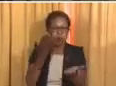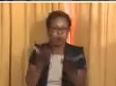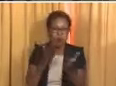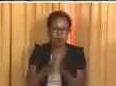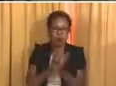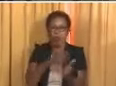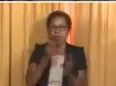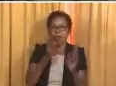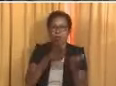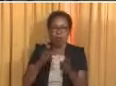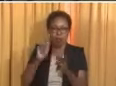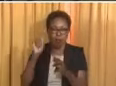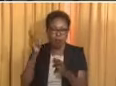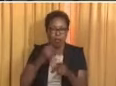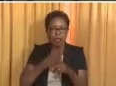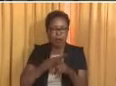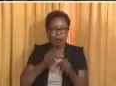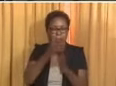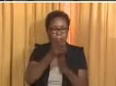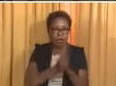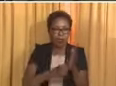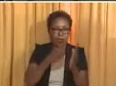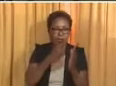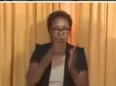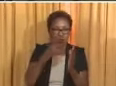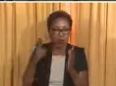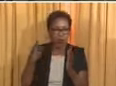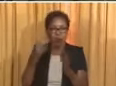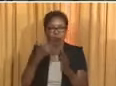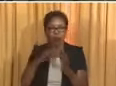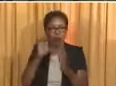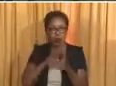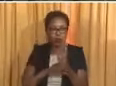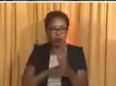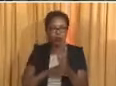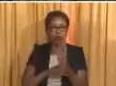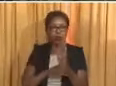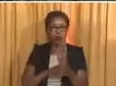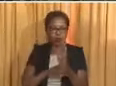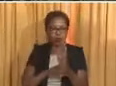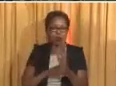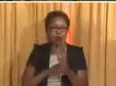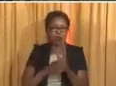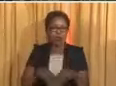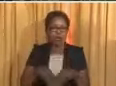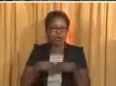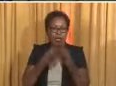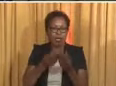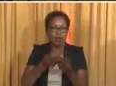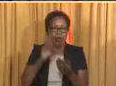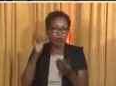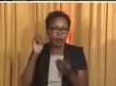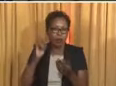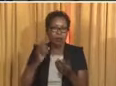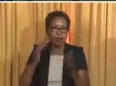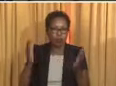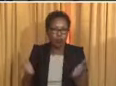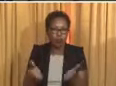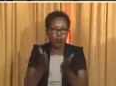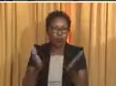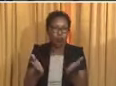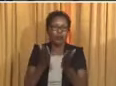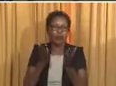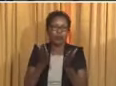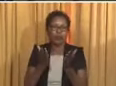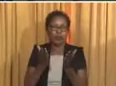addition, Article 132 of the Constitution mandates the President to safeguard the sovereignty of the public, promote and enhance unity of the